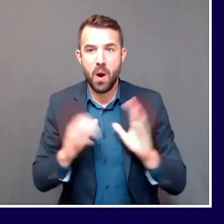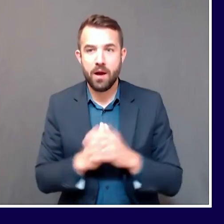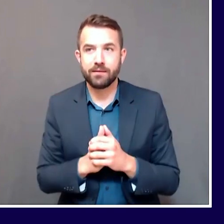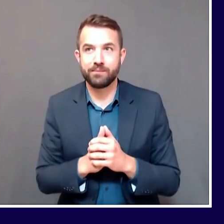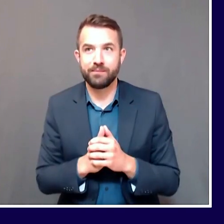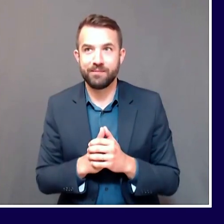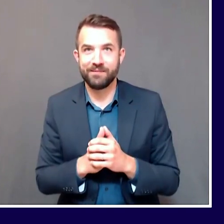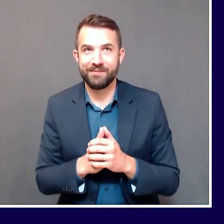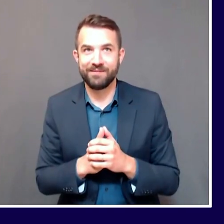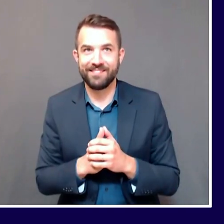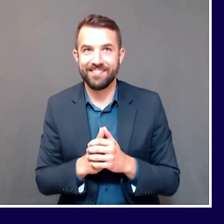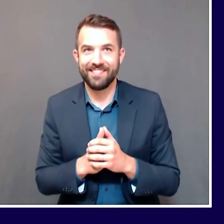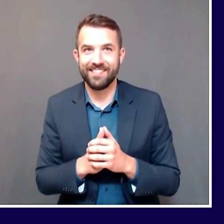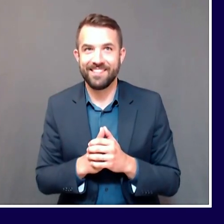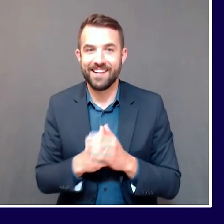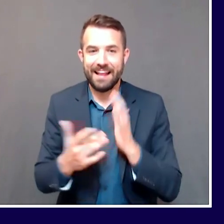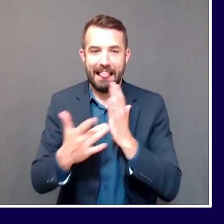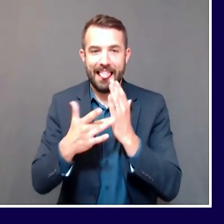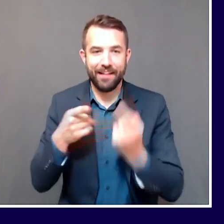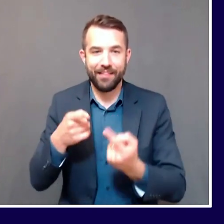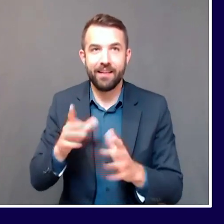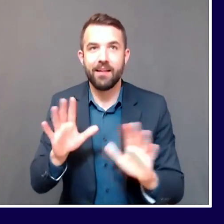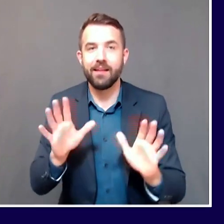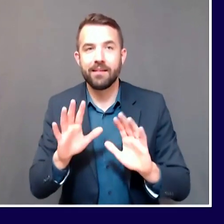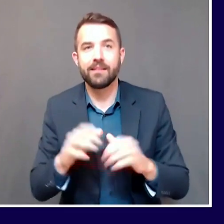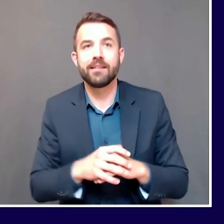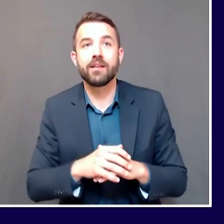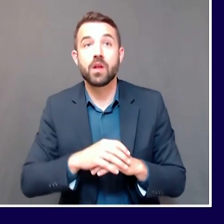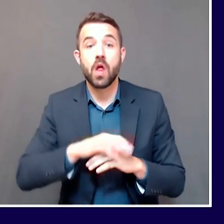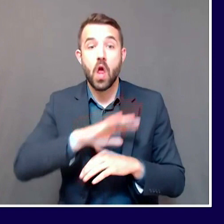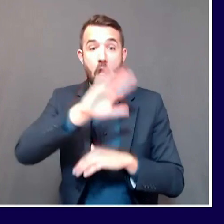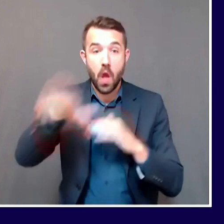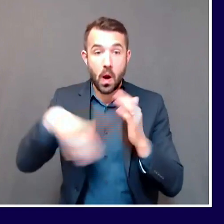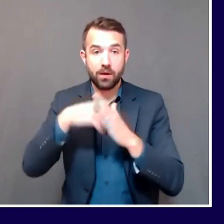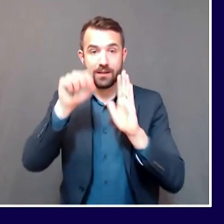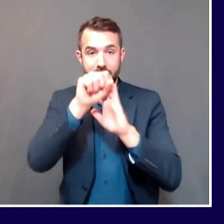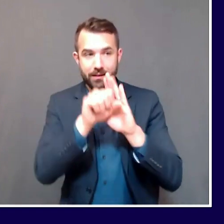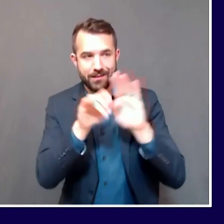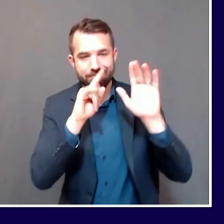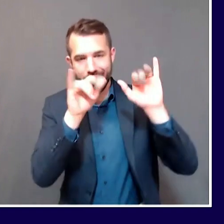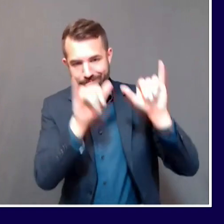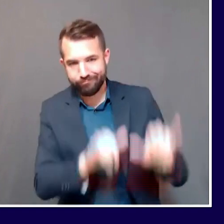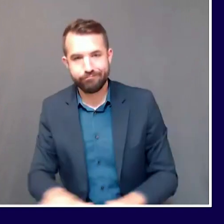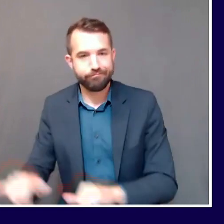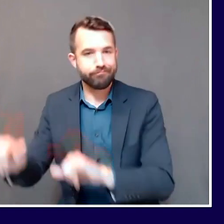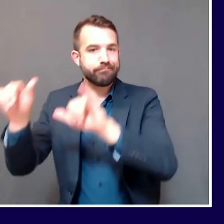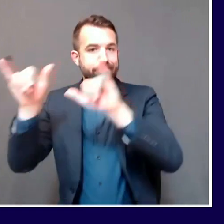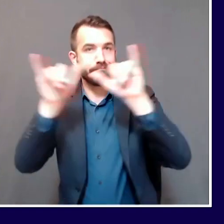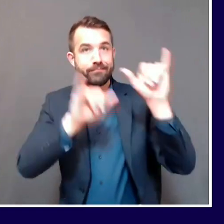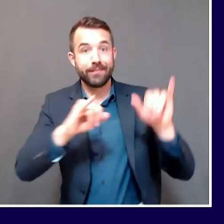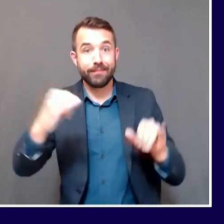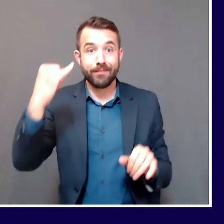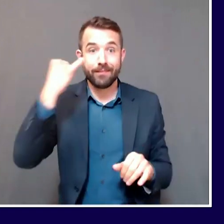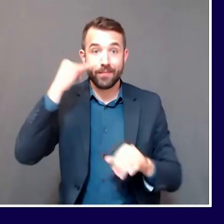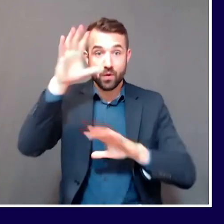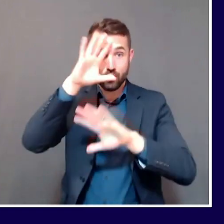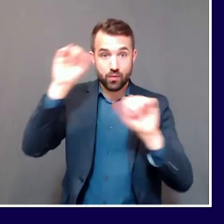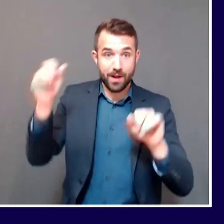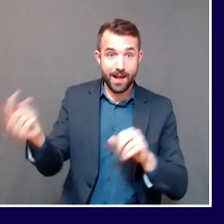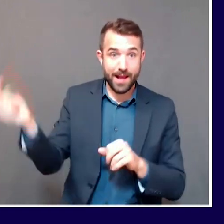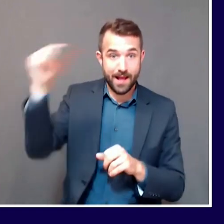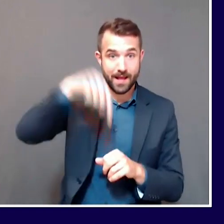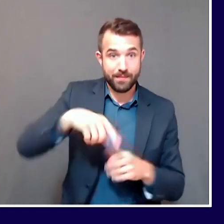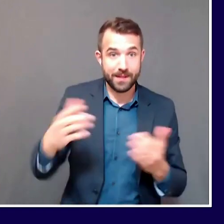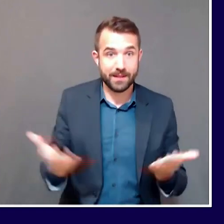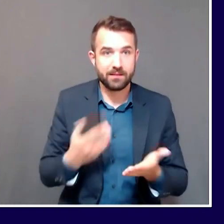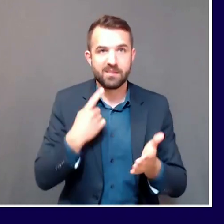Similar to every state where there is a visit from the president, there's lots of preparation that goes into that, lots of discussions. Those